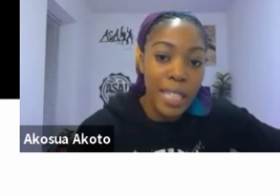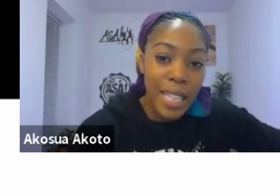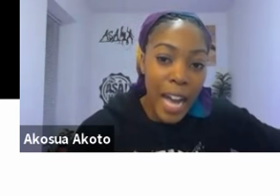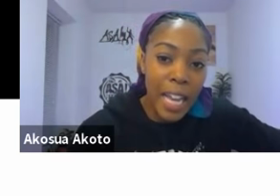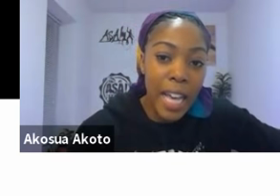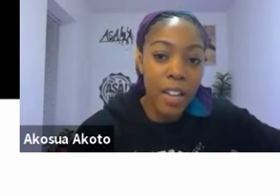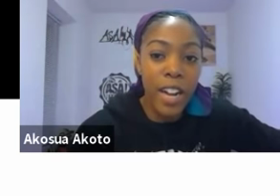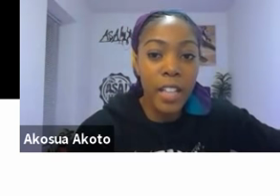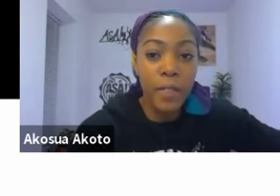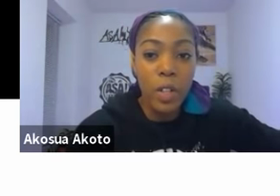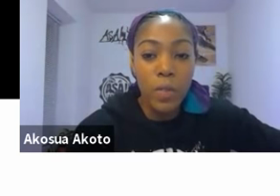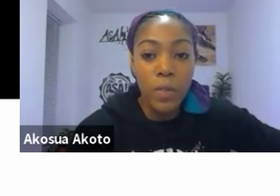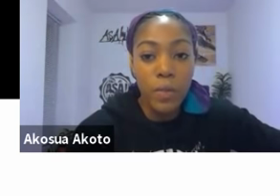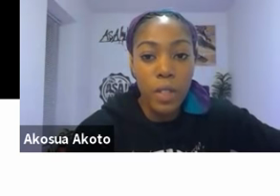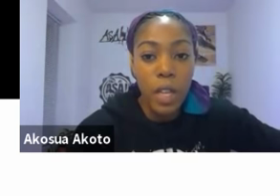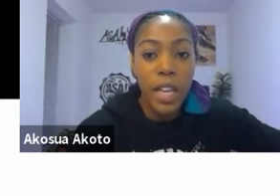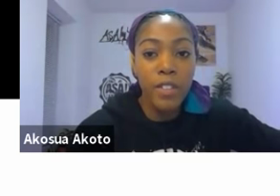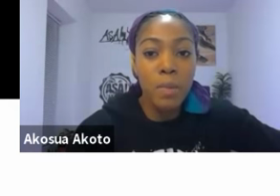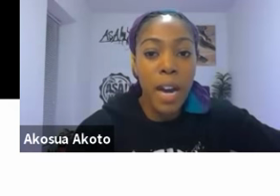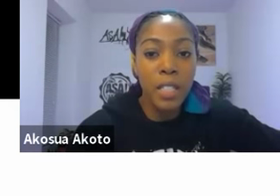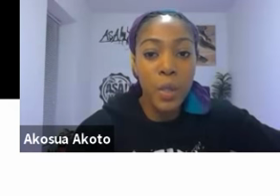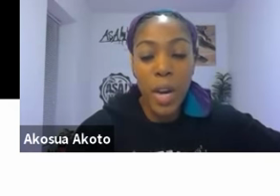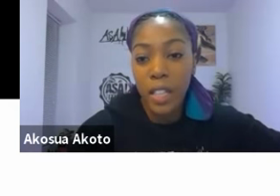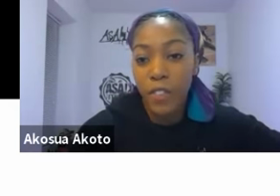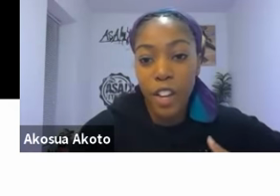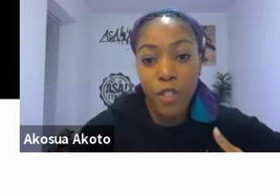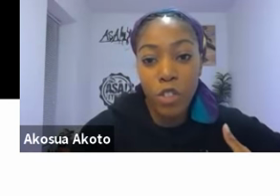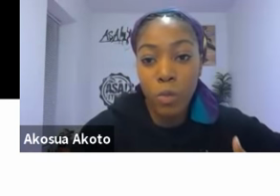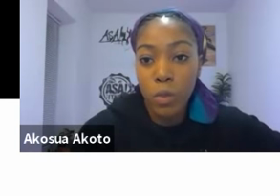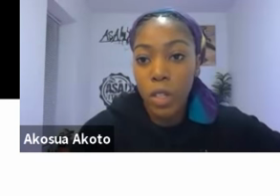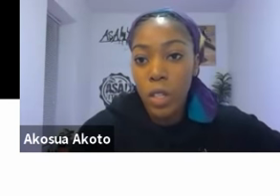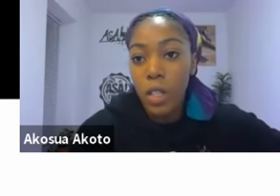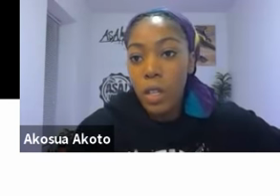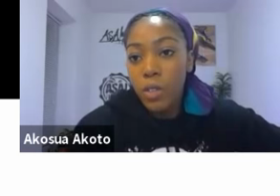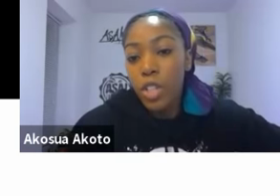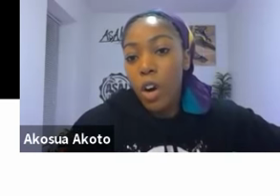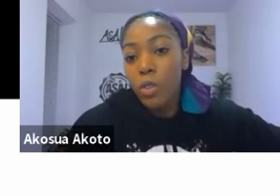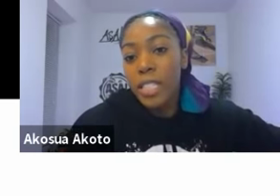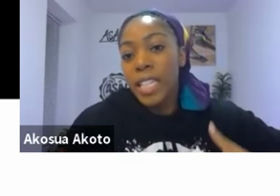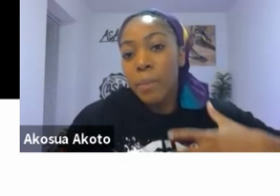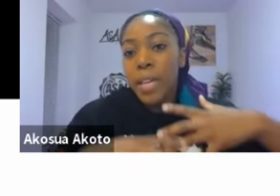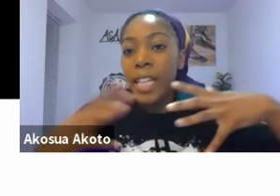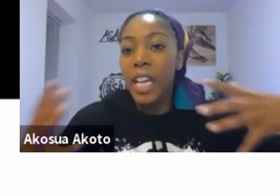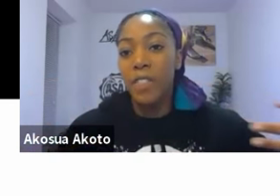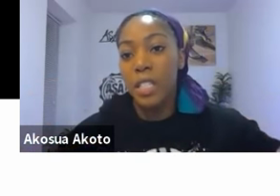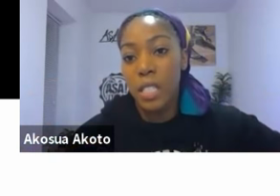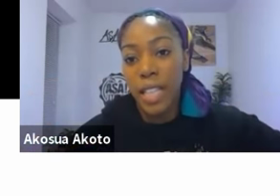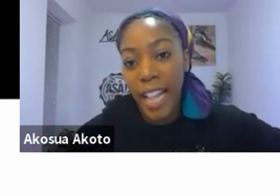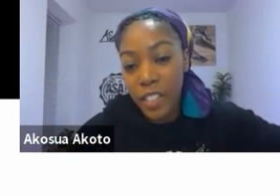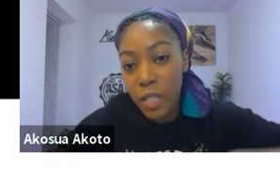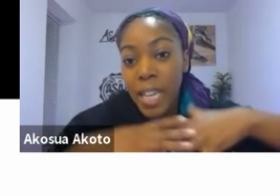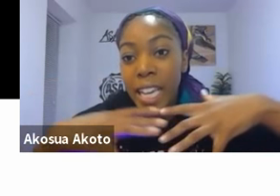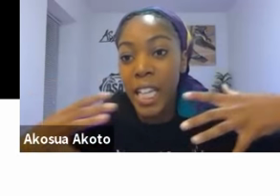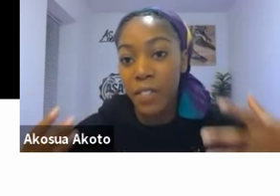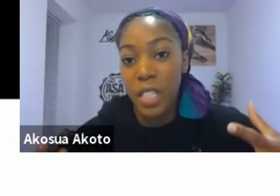So you got this high leg, right? In response to what, if you're, you know, let's think the beginning of this